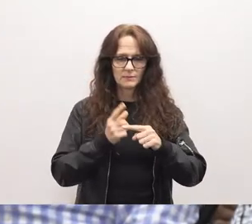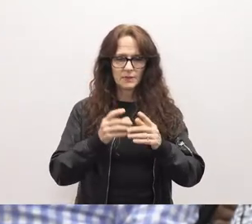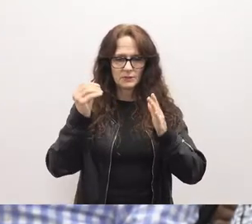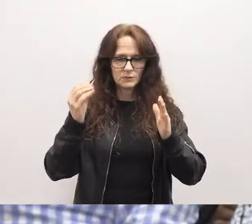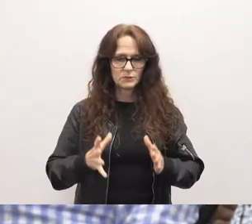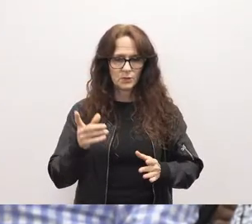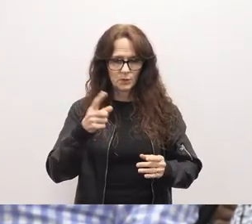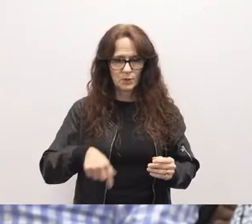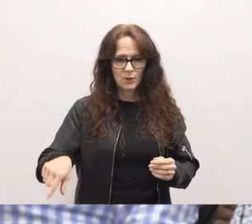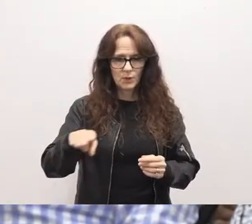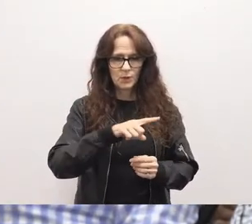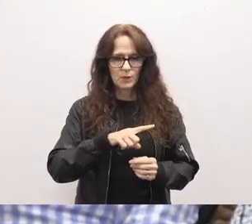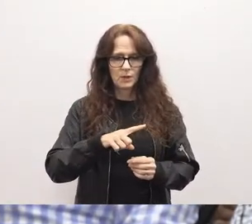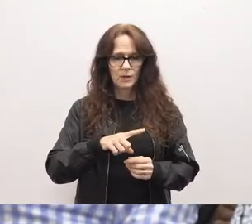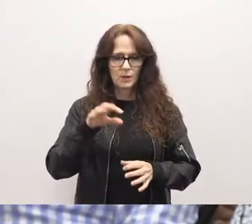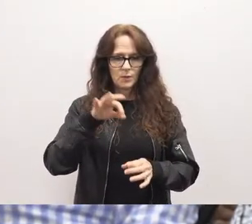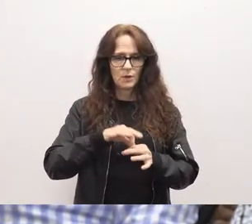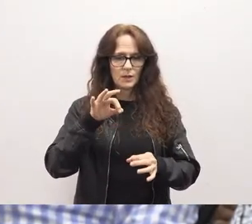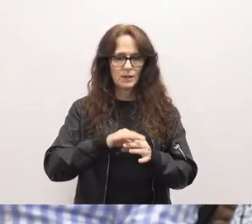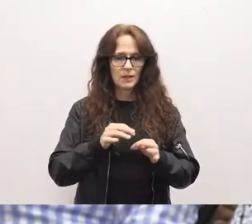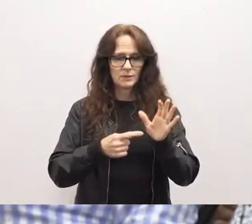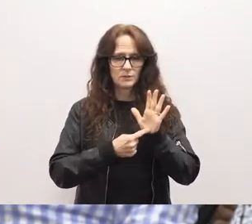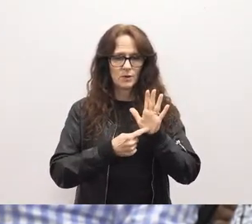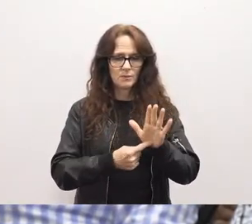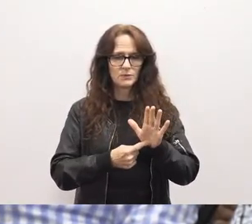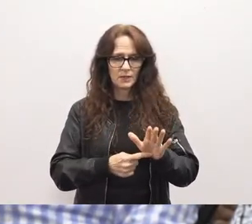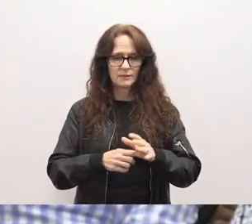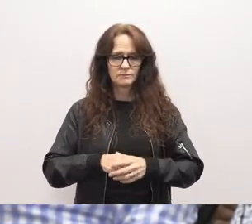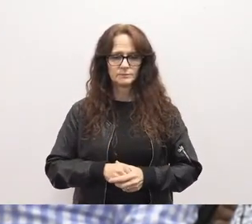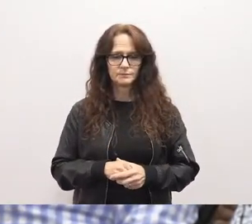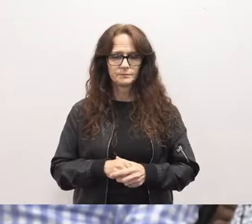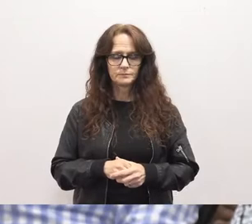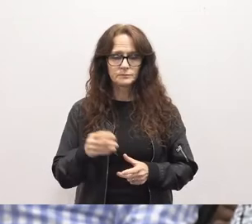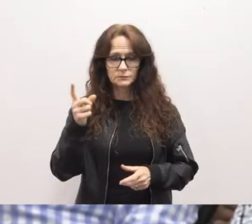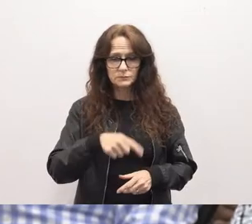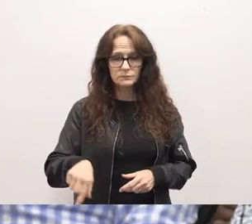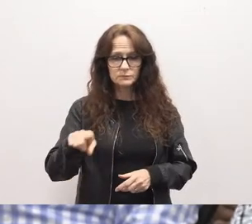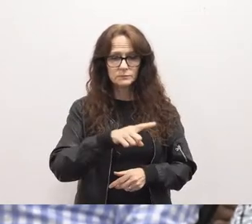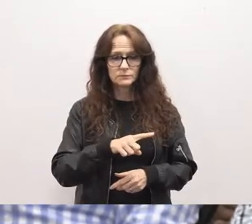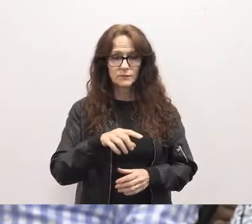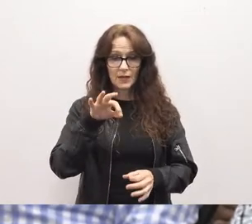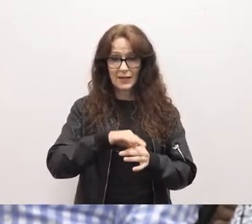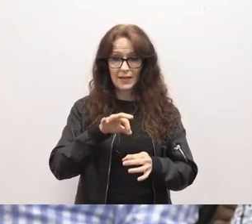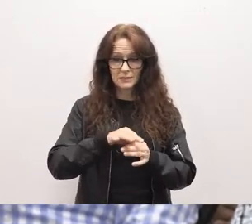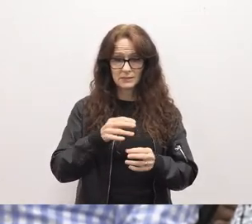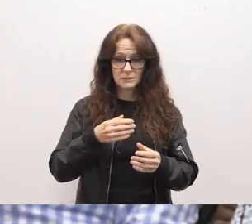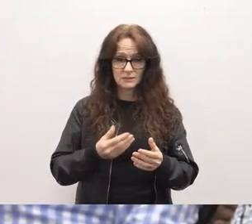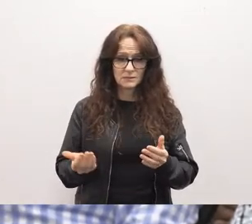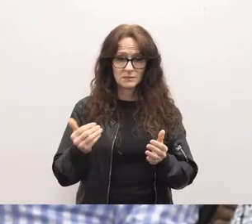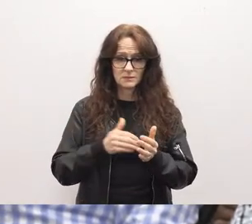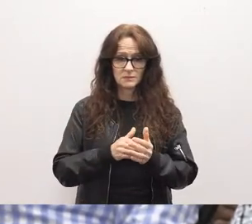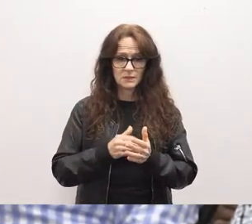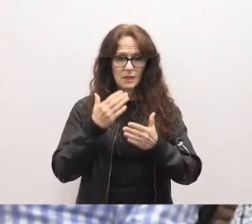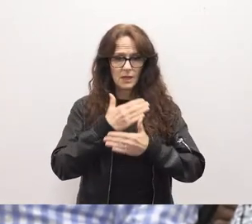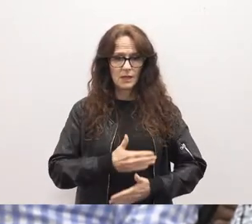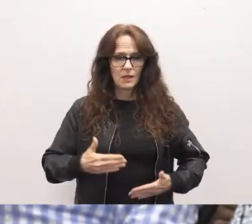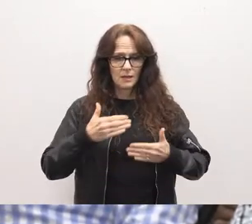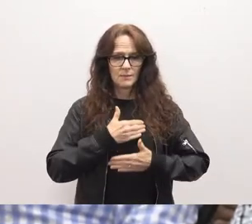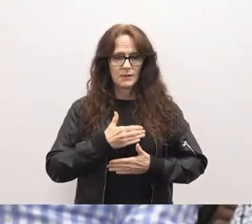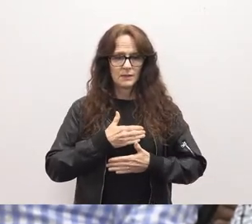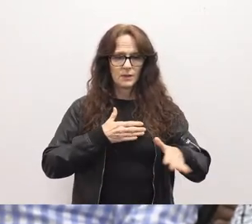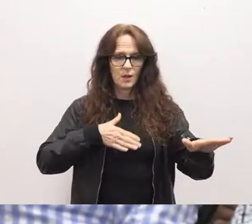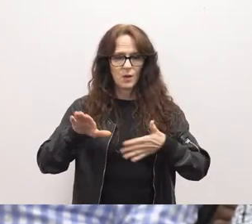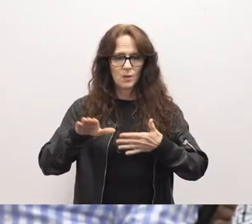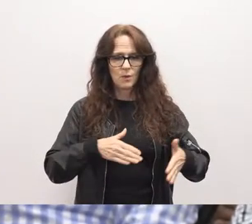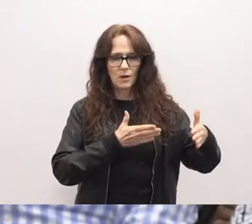students you were elected to represent. For those of you up for re-election, please walk the path